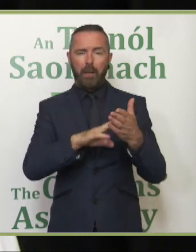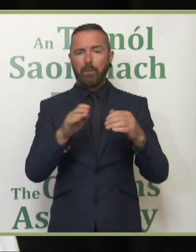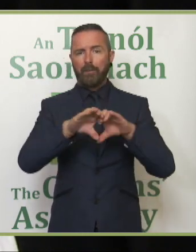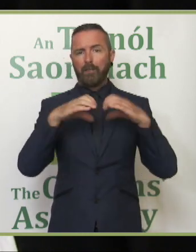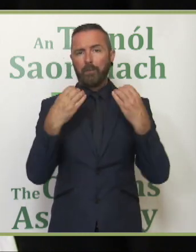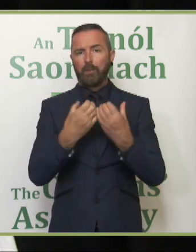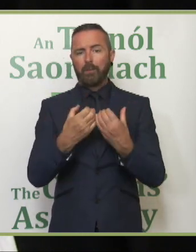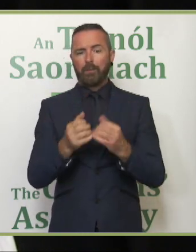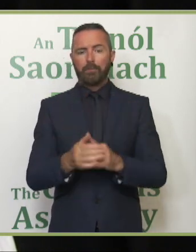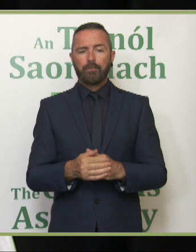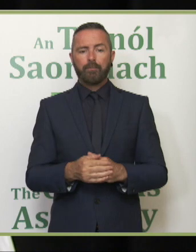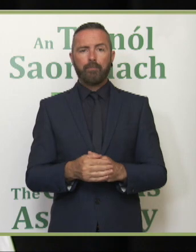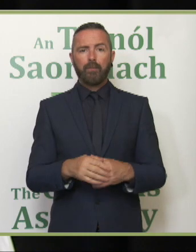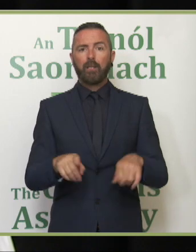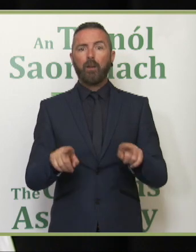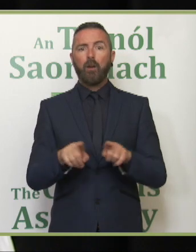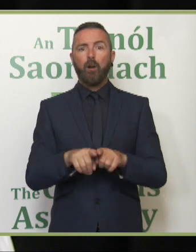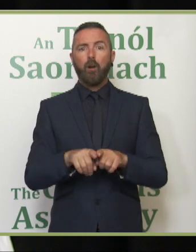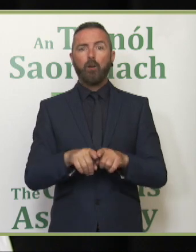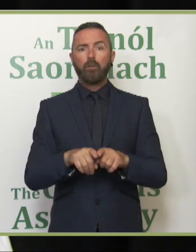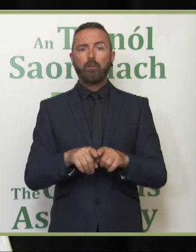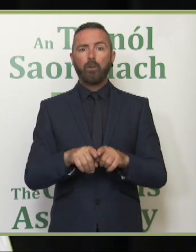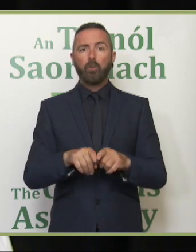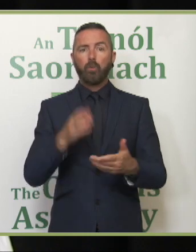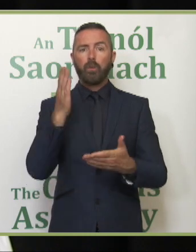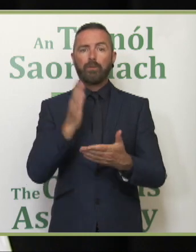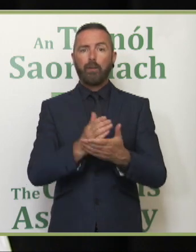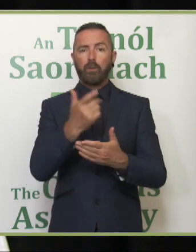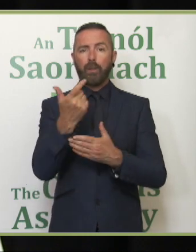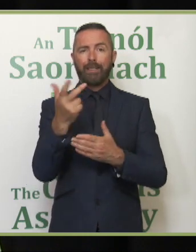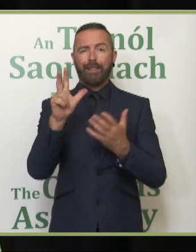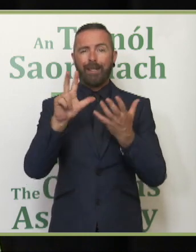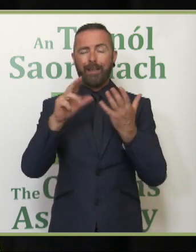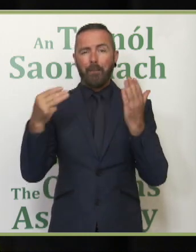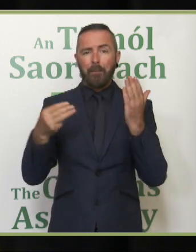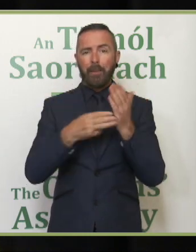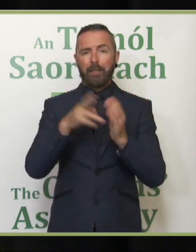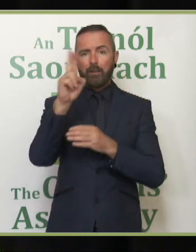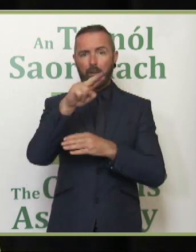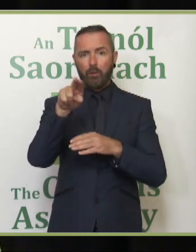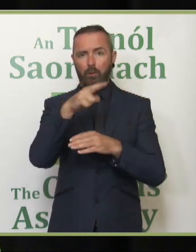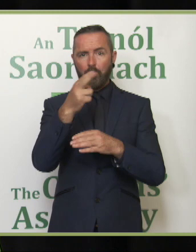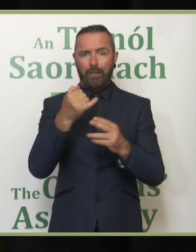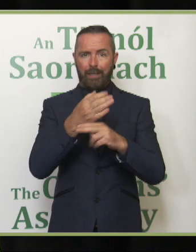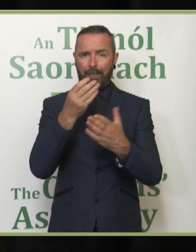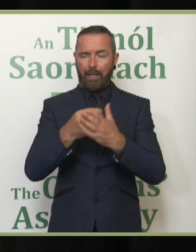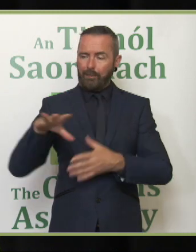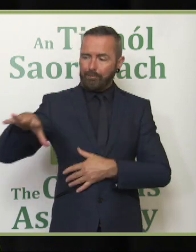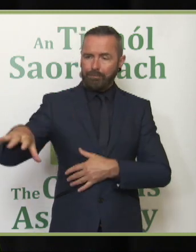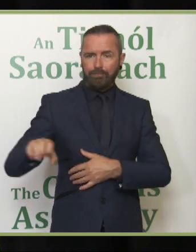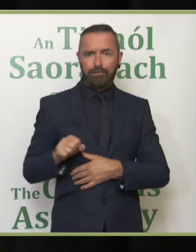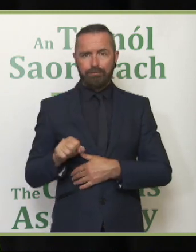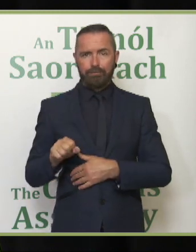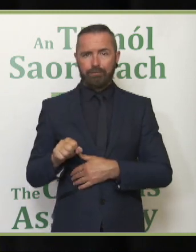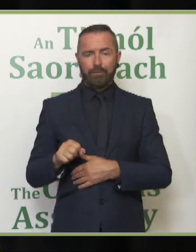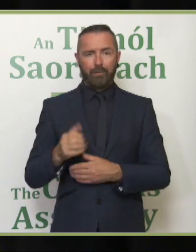have importantly deprived criminal gangs of over €28 million in cash. This is the profit of drugs supply, and